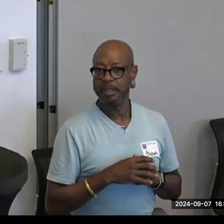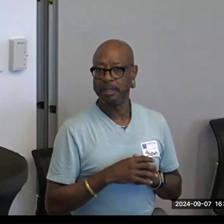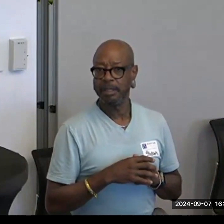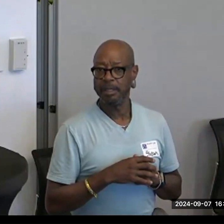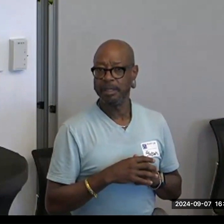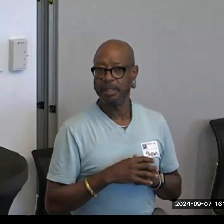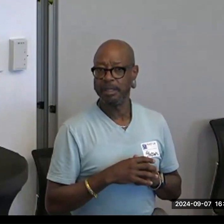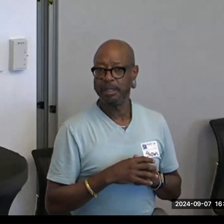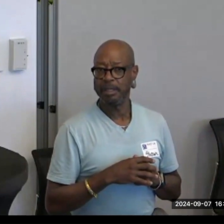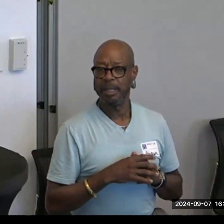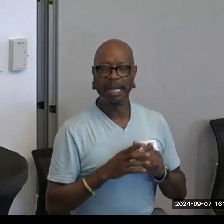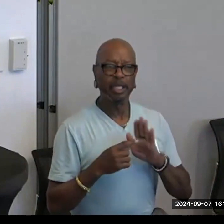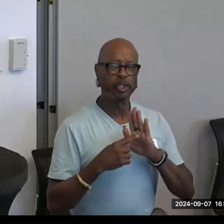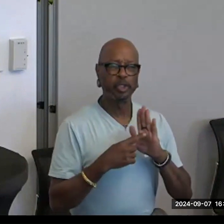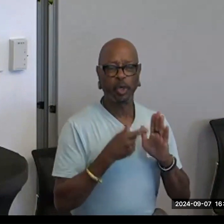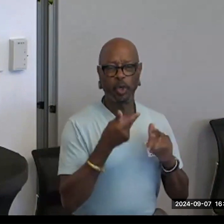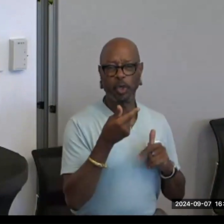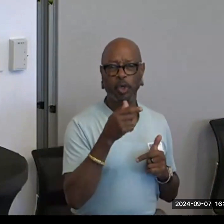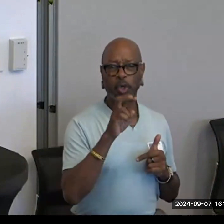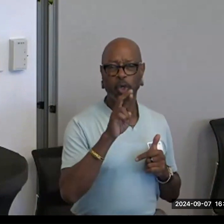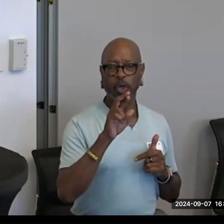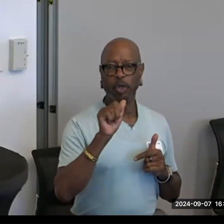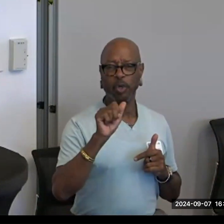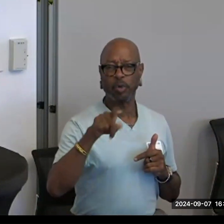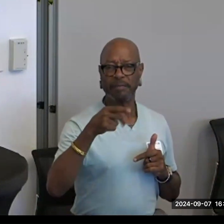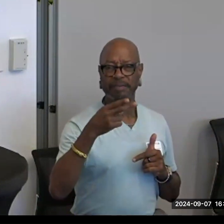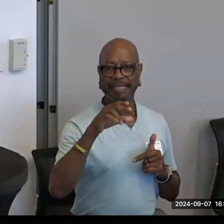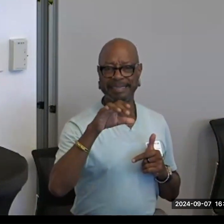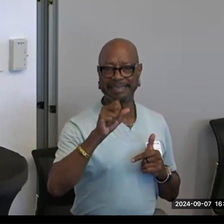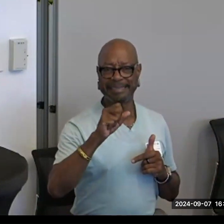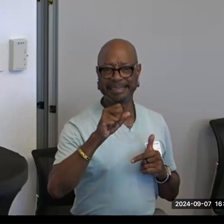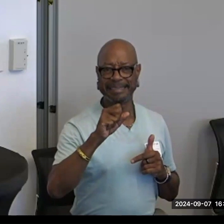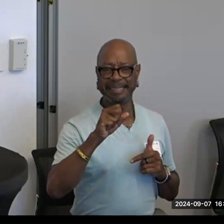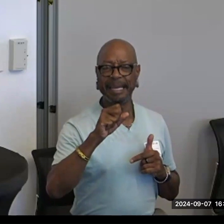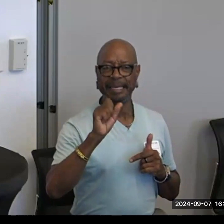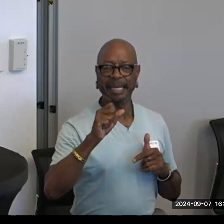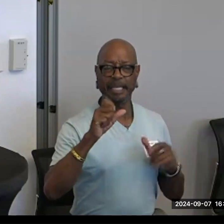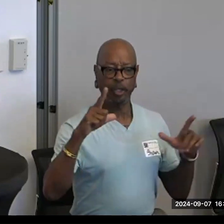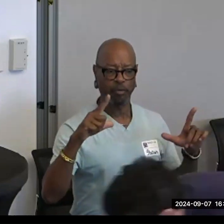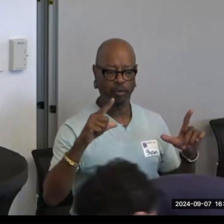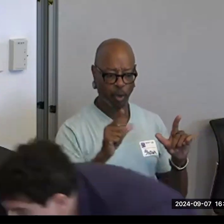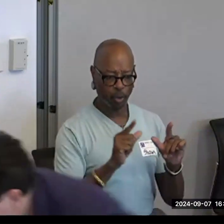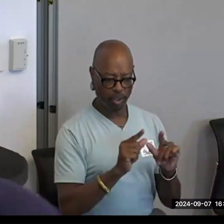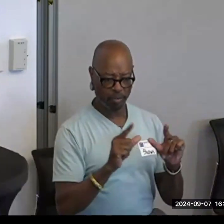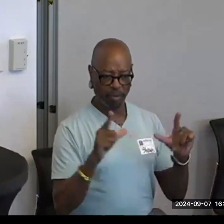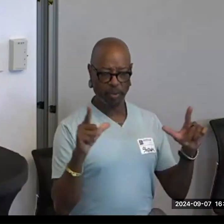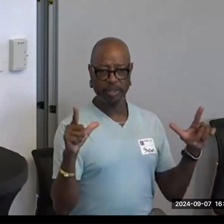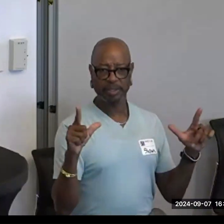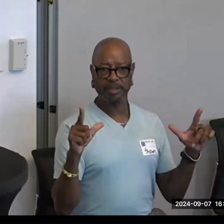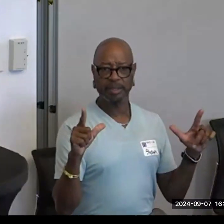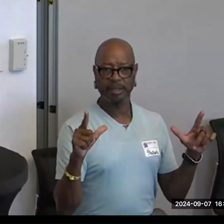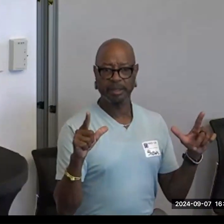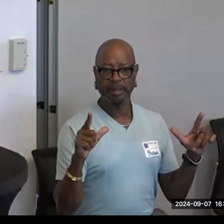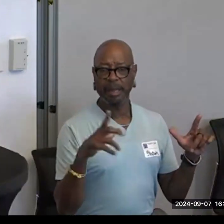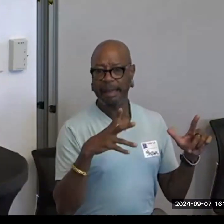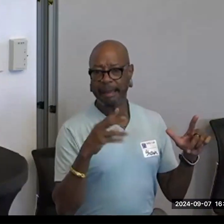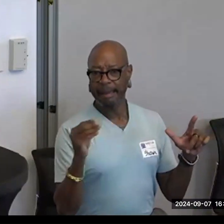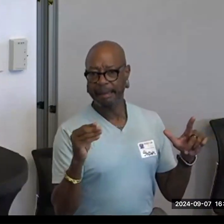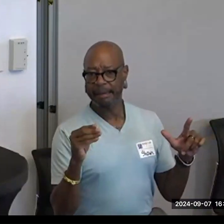the second question is, can it work with as like a design tool to view, kind of draft out designs, wireframes?